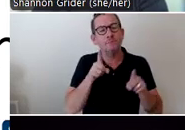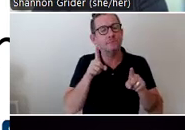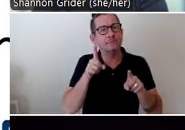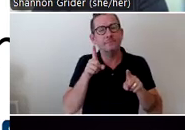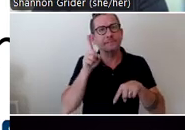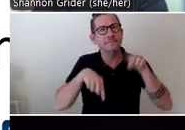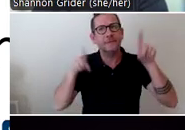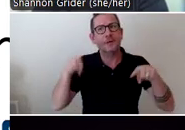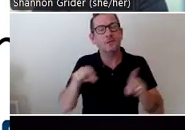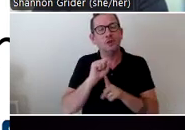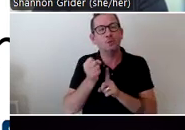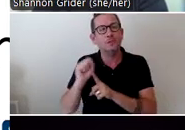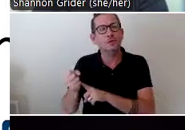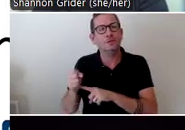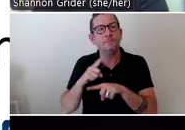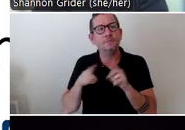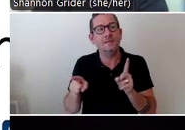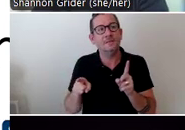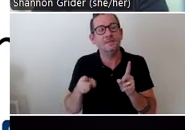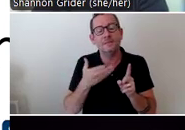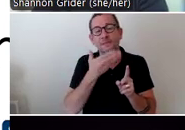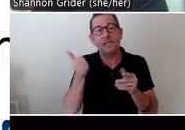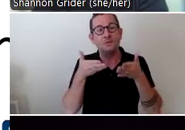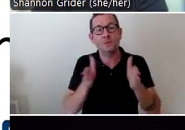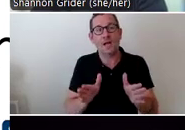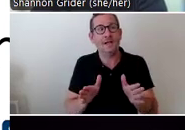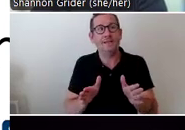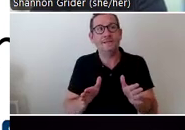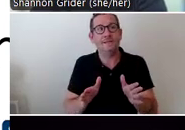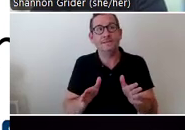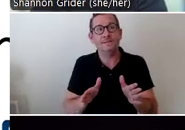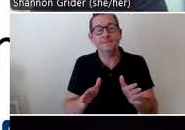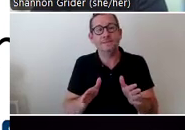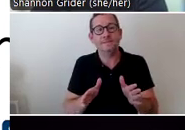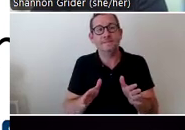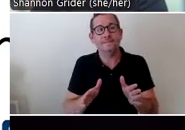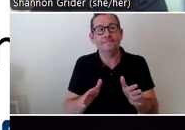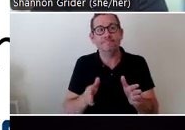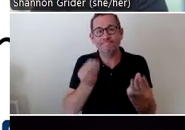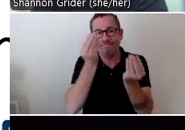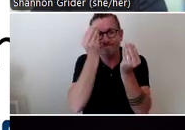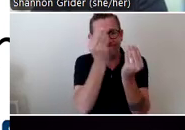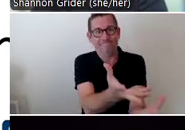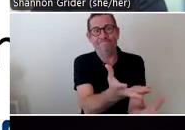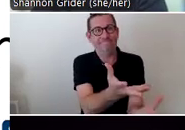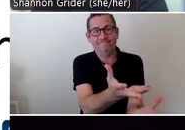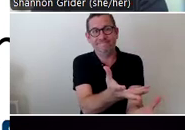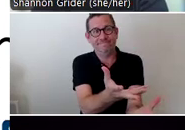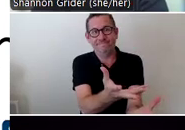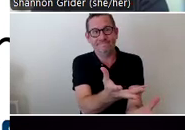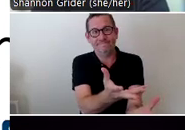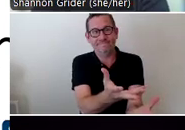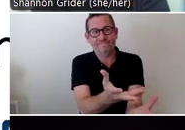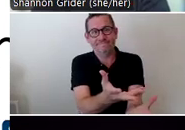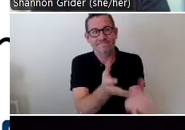How to explain this? There are various situations, and it could be a variety of different approaches for